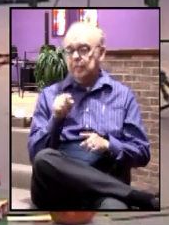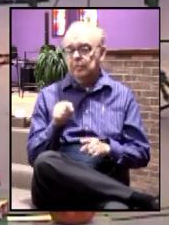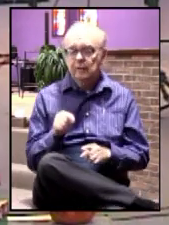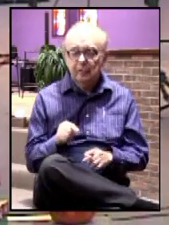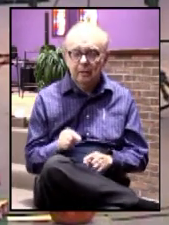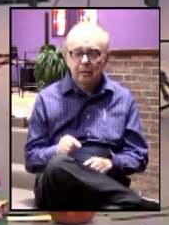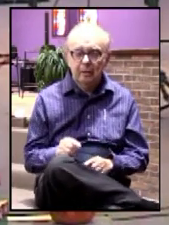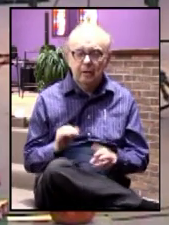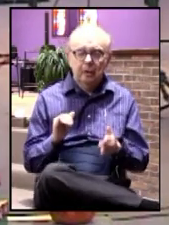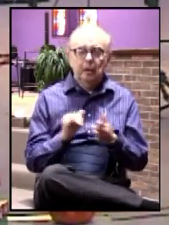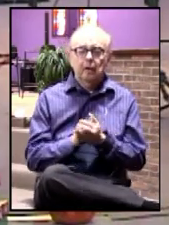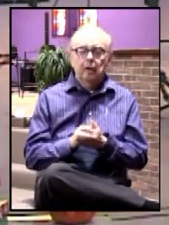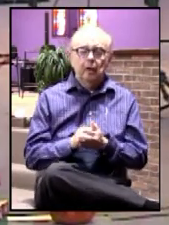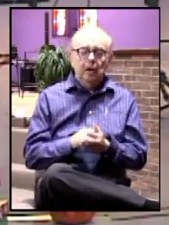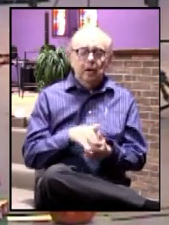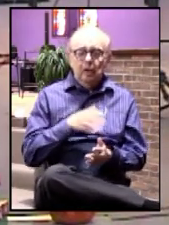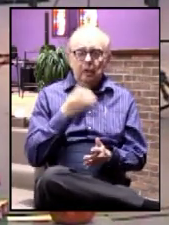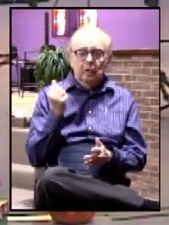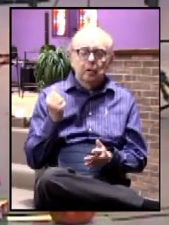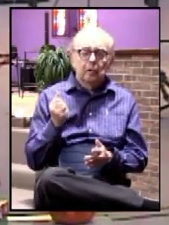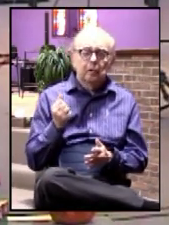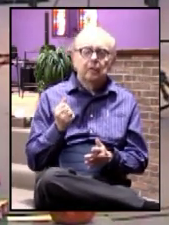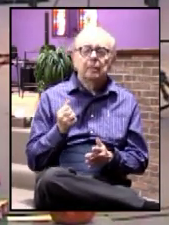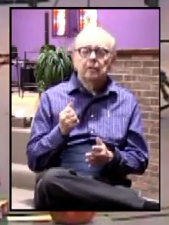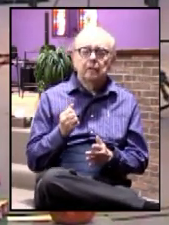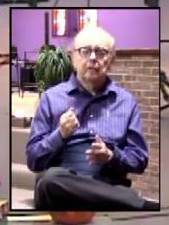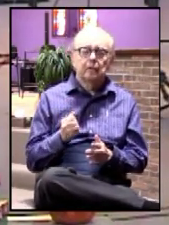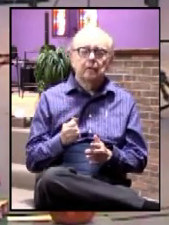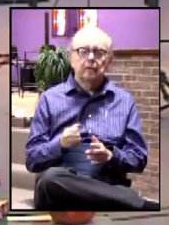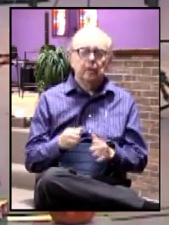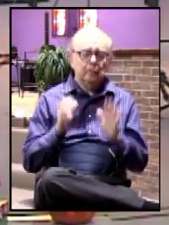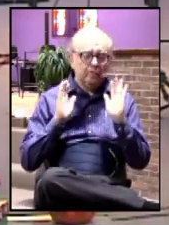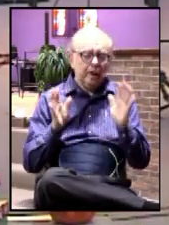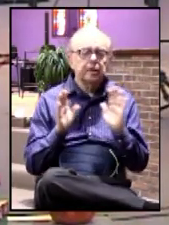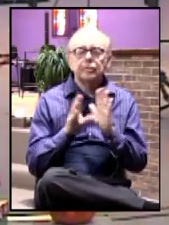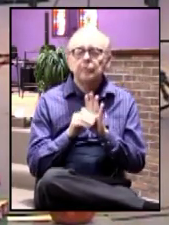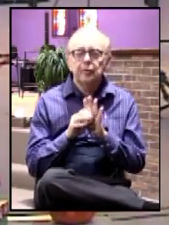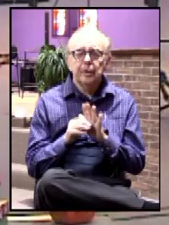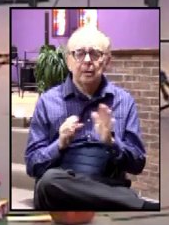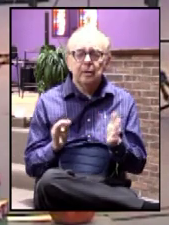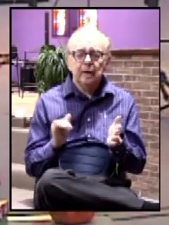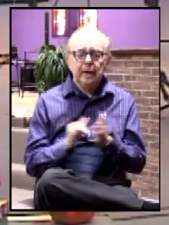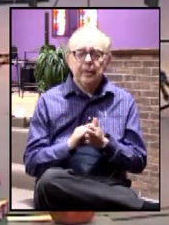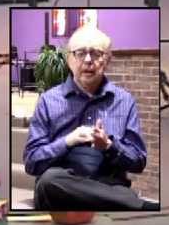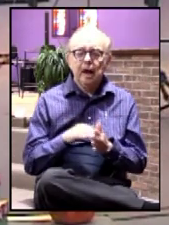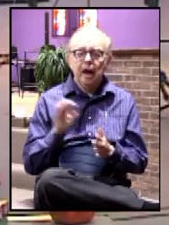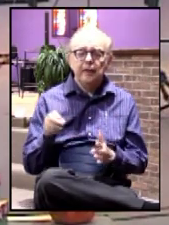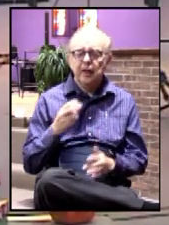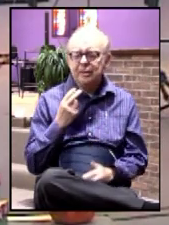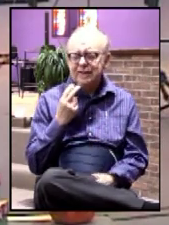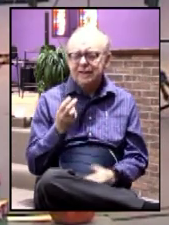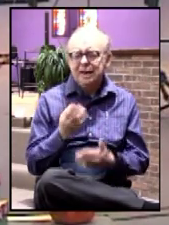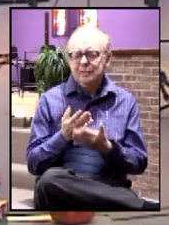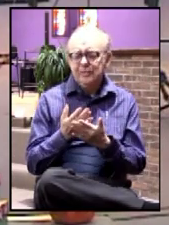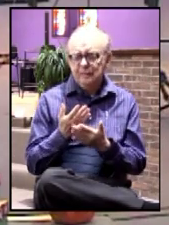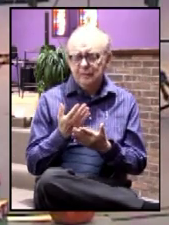you that it is one of the most greatest movies that I've ever seen.